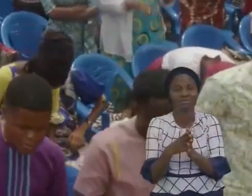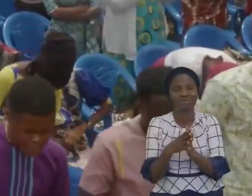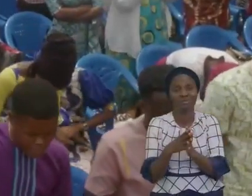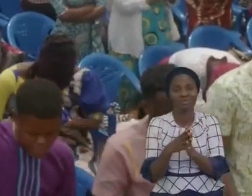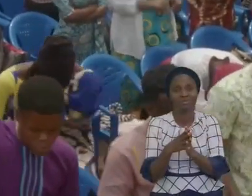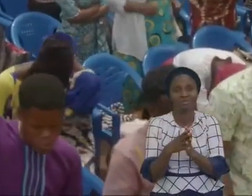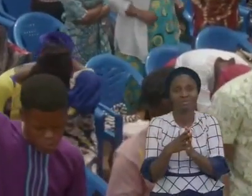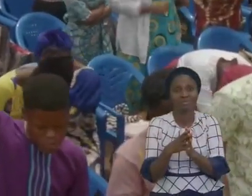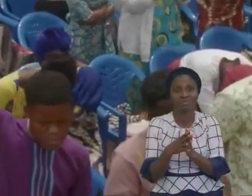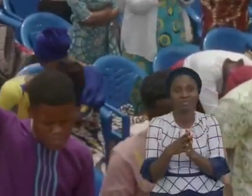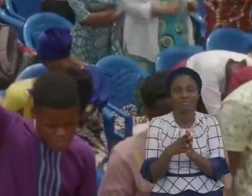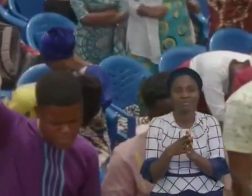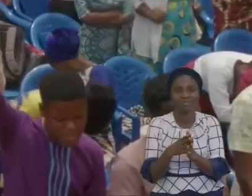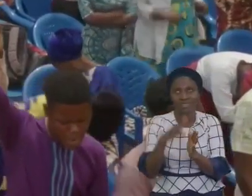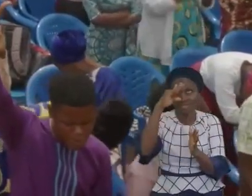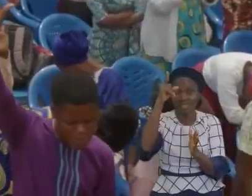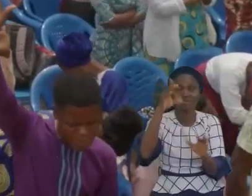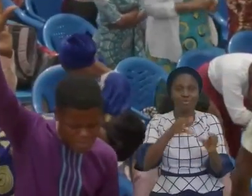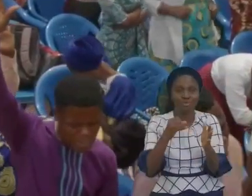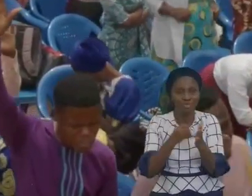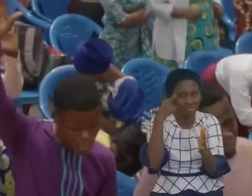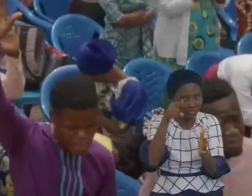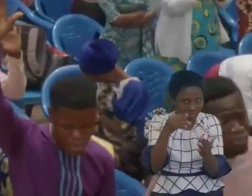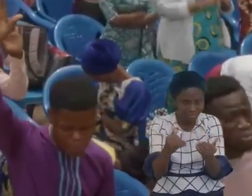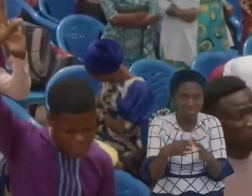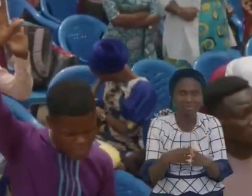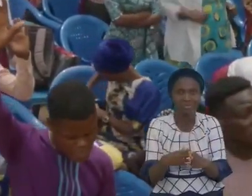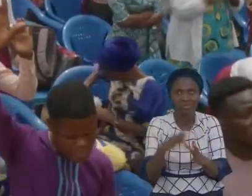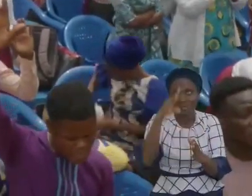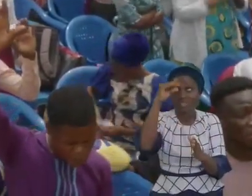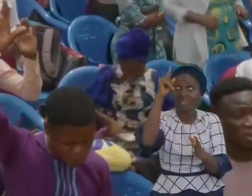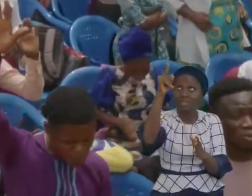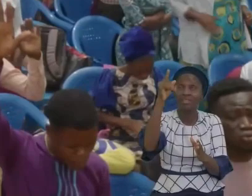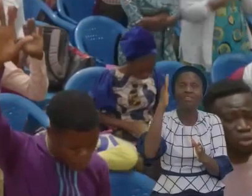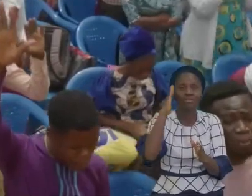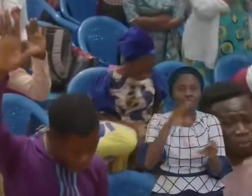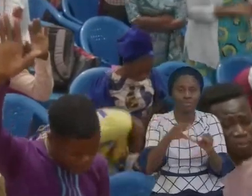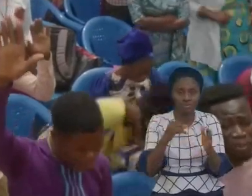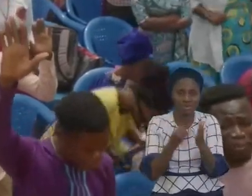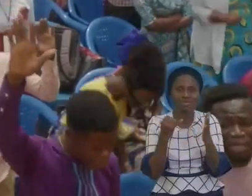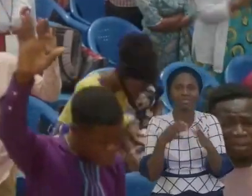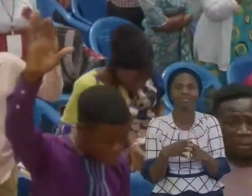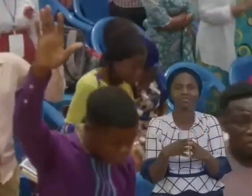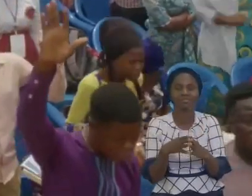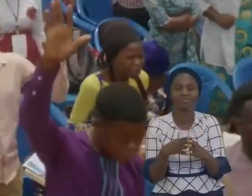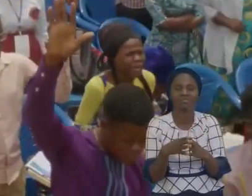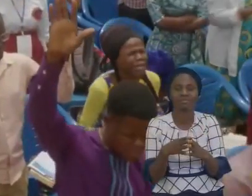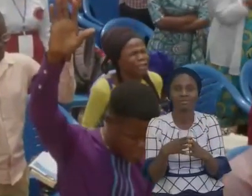will do it. He saves every sinner who repents,